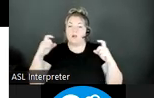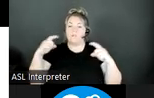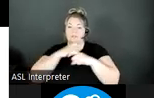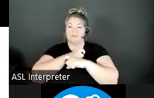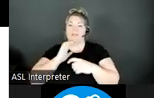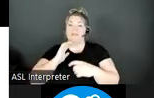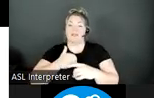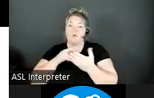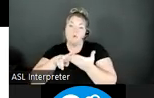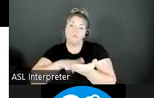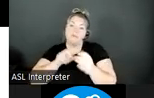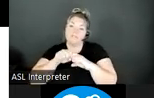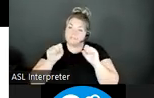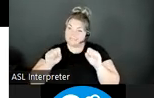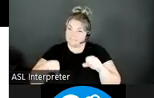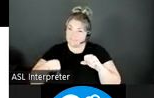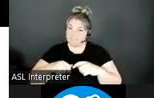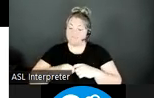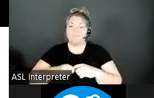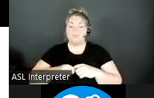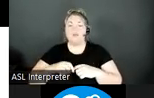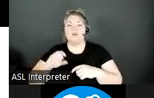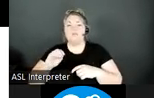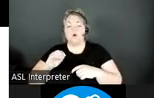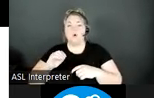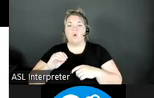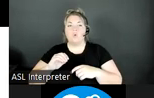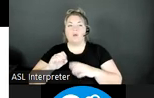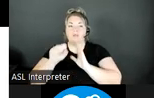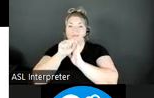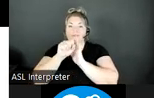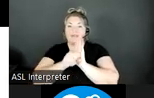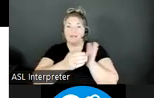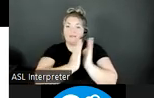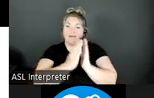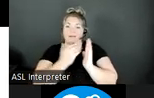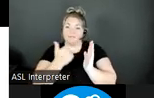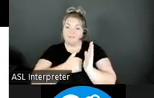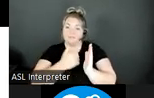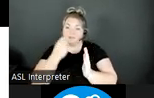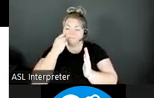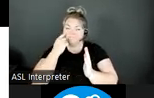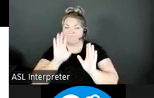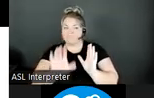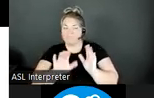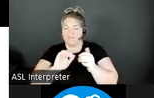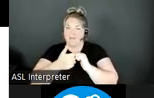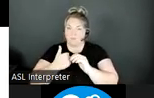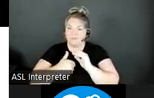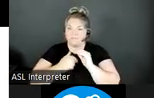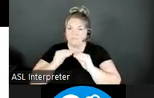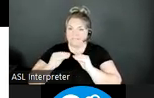our contracting system. So we were asked to help the state think about how to fix this, and that was part